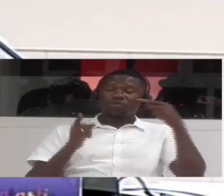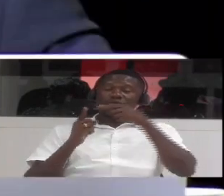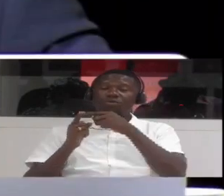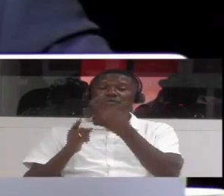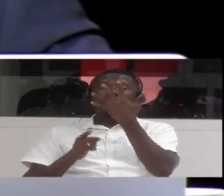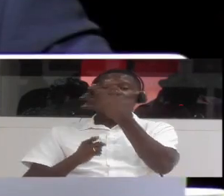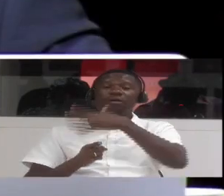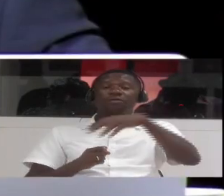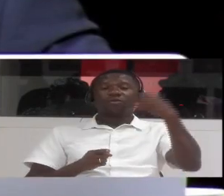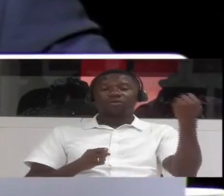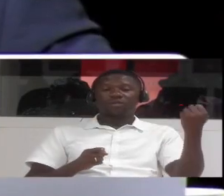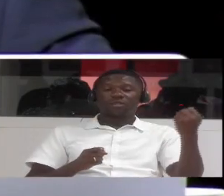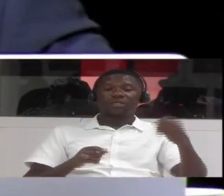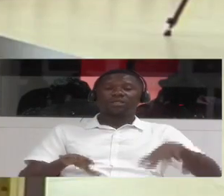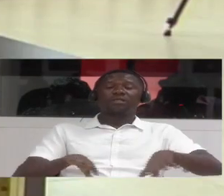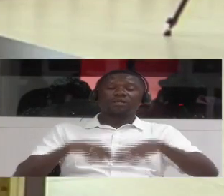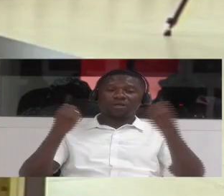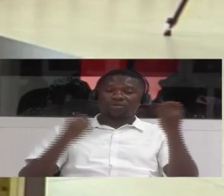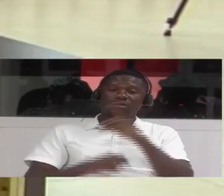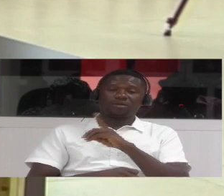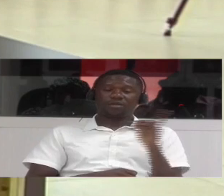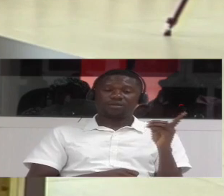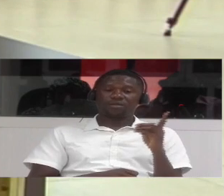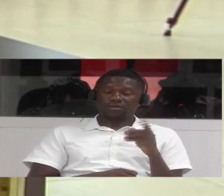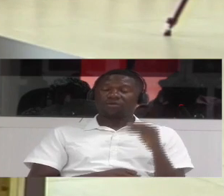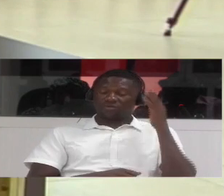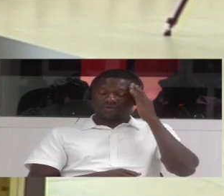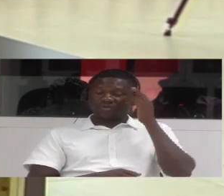$500,000. Of course, we do know that this is not in line with